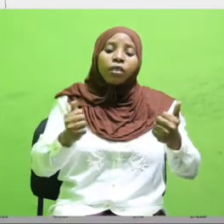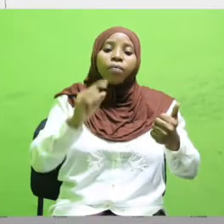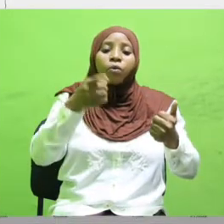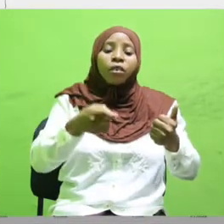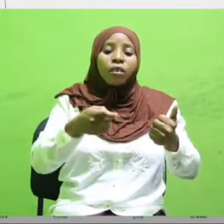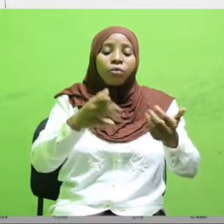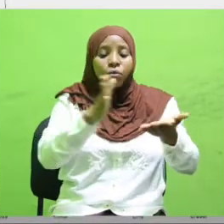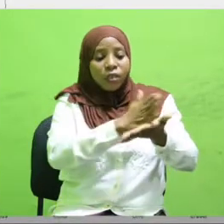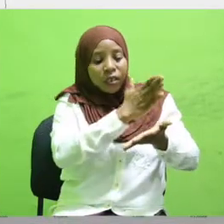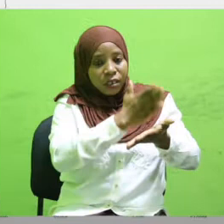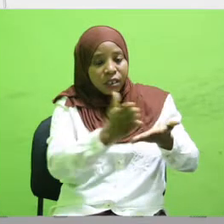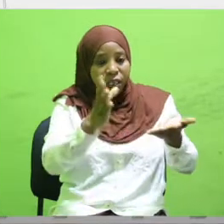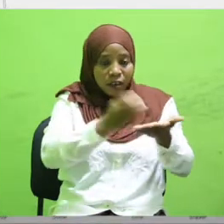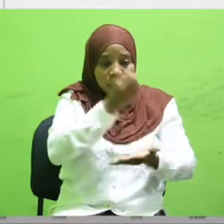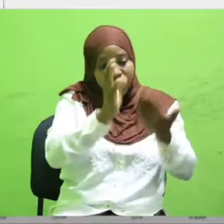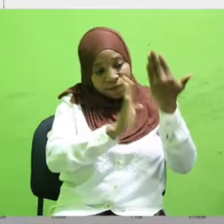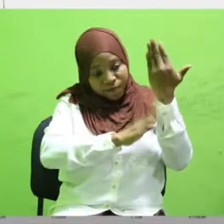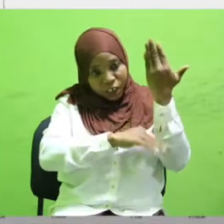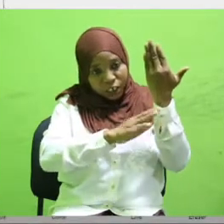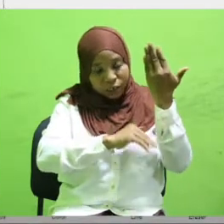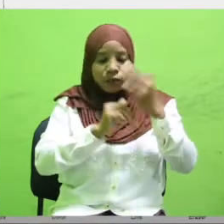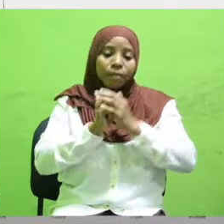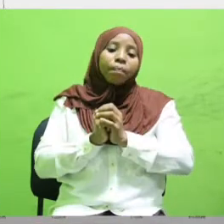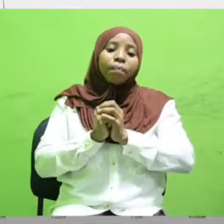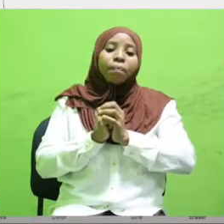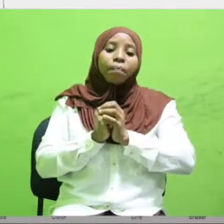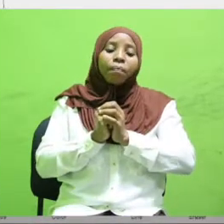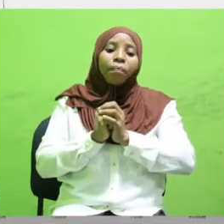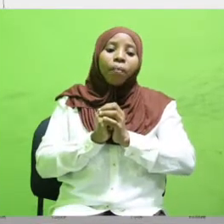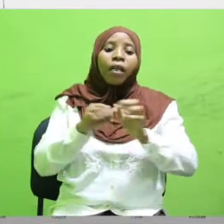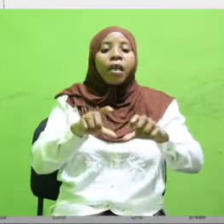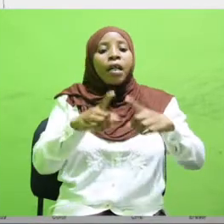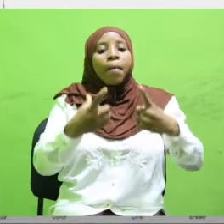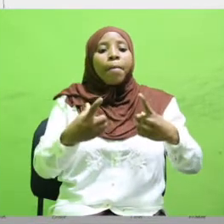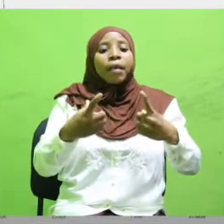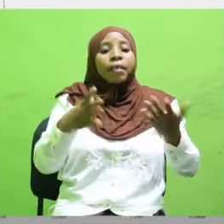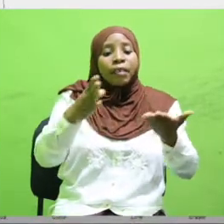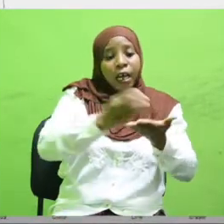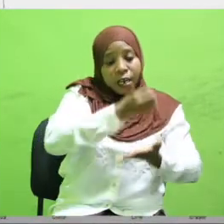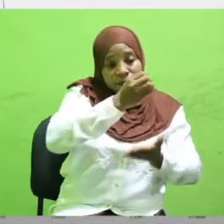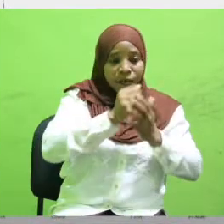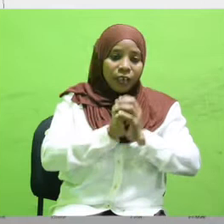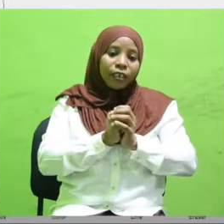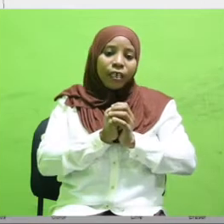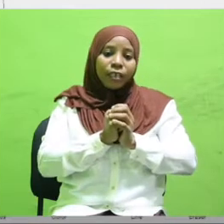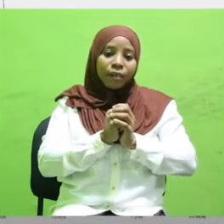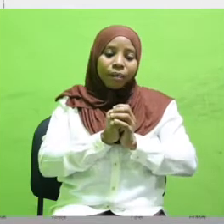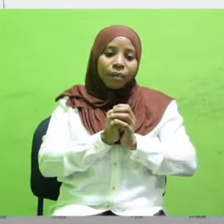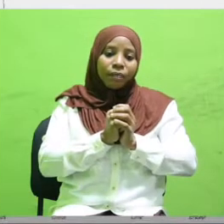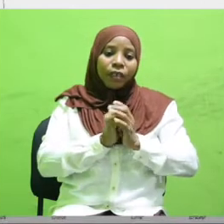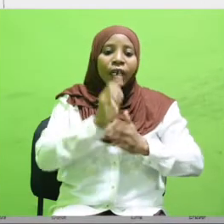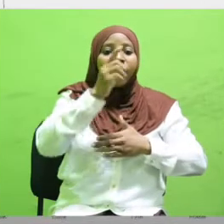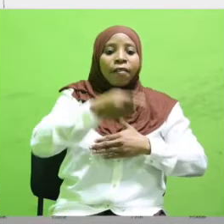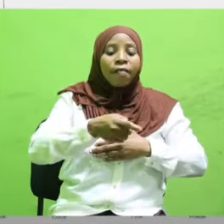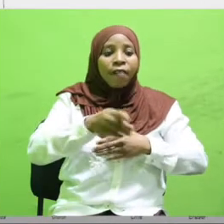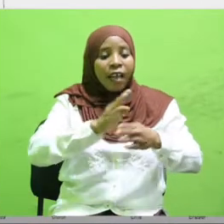and another column as its disadvantage. By beginning with the advantages, is that they are used as food for